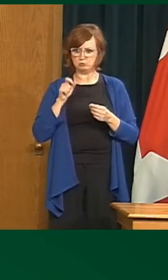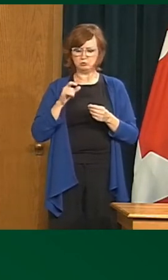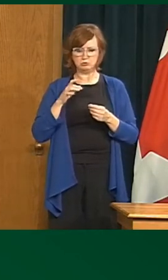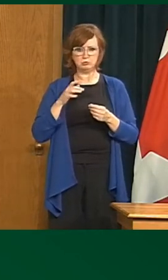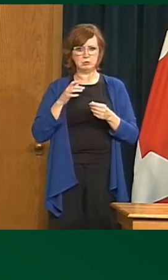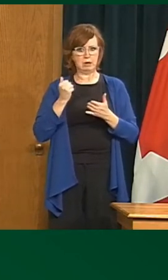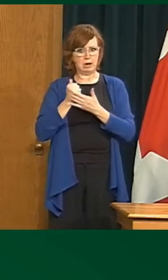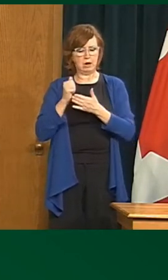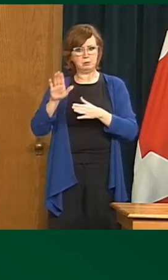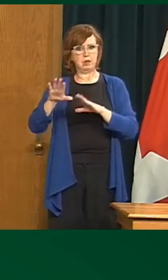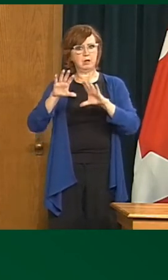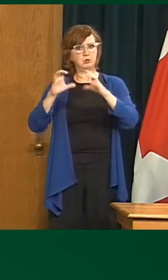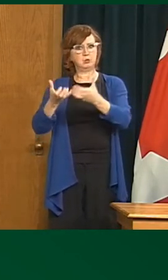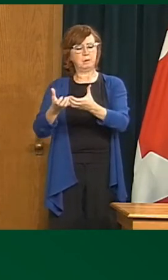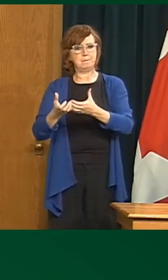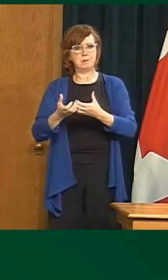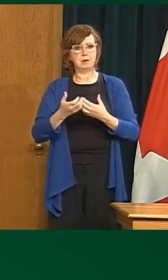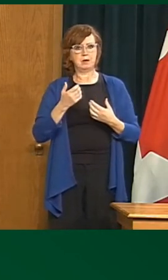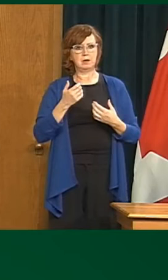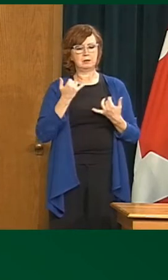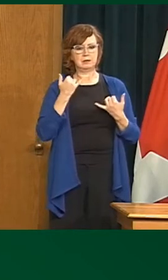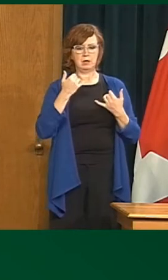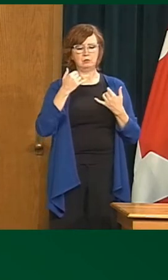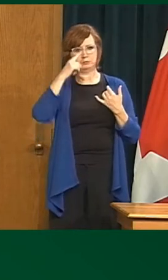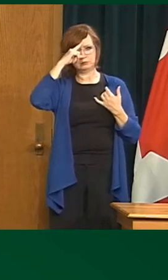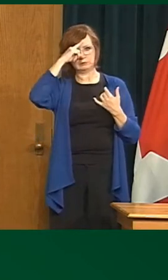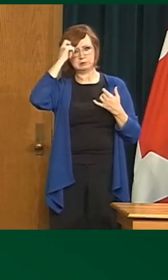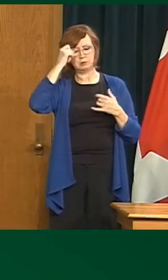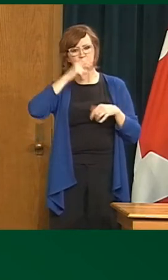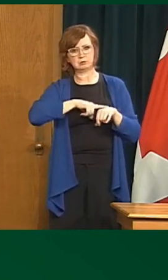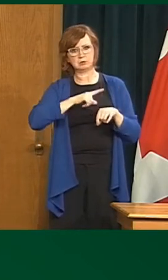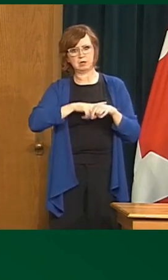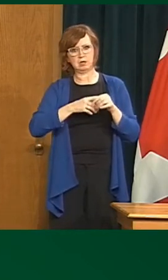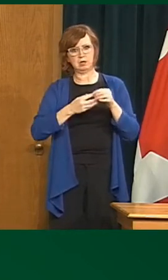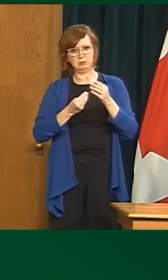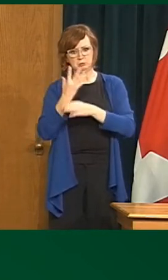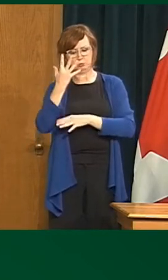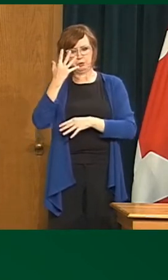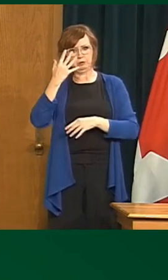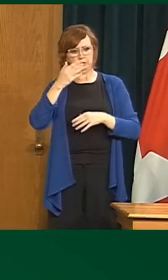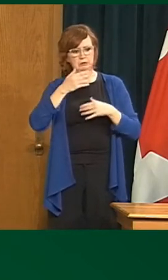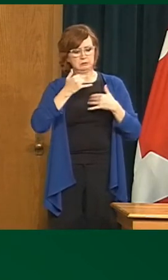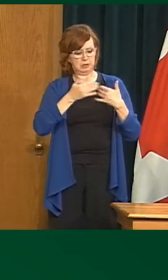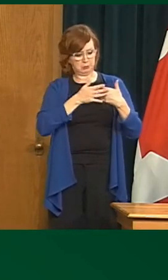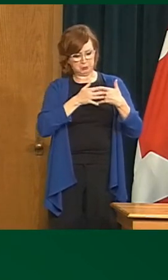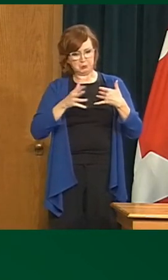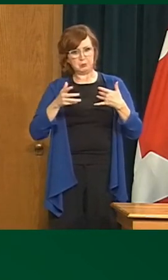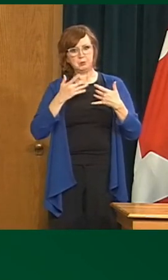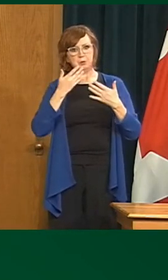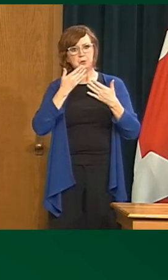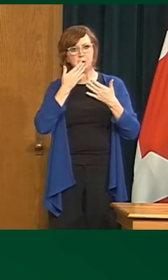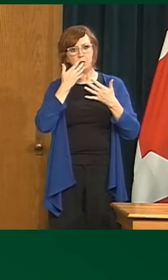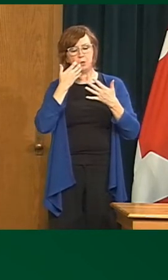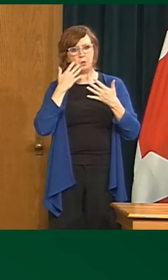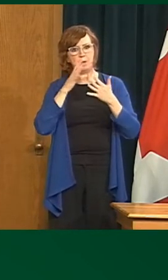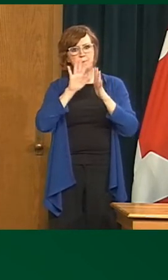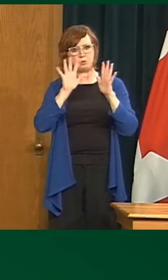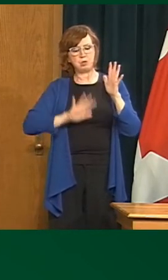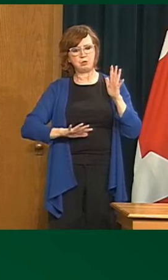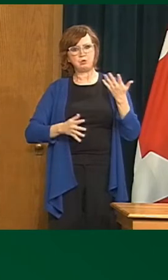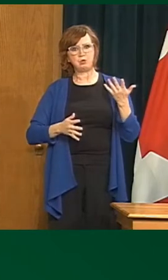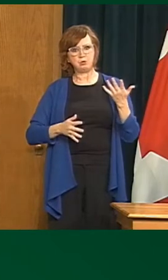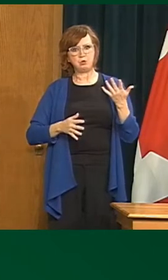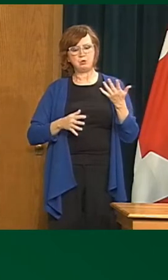that construction season is upon us. But some additional announcements in the days ahead that we hope will get some